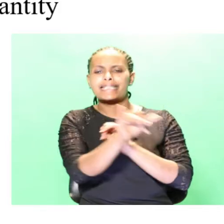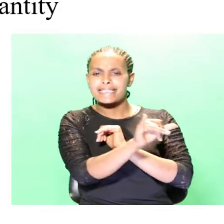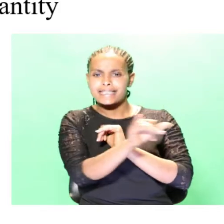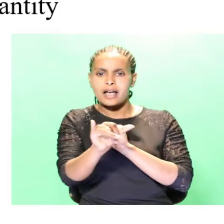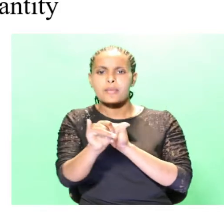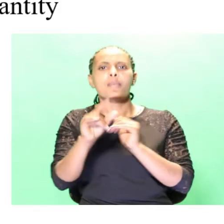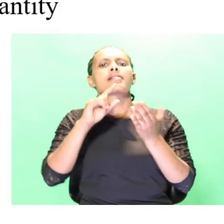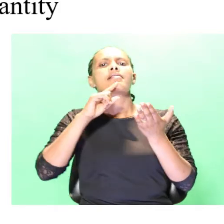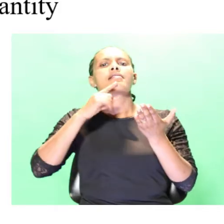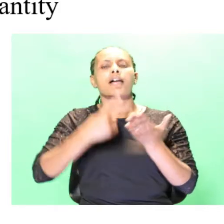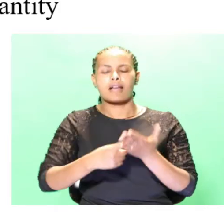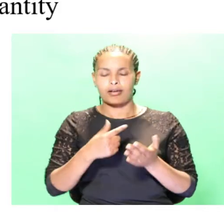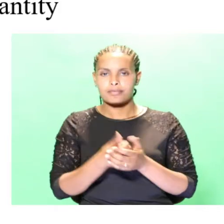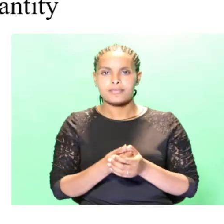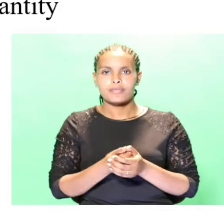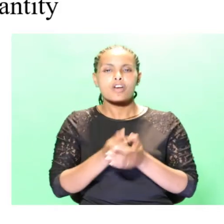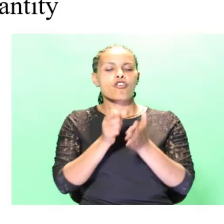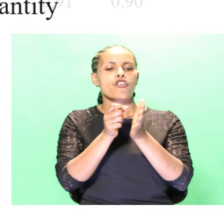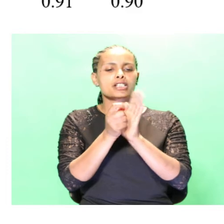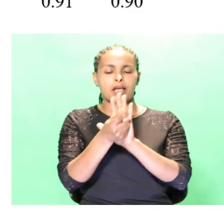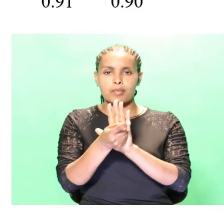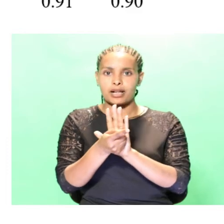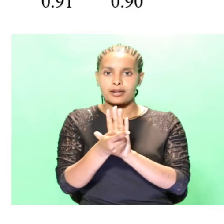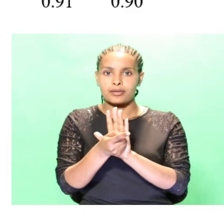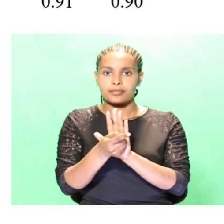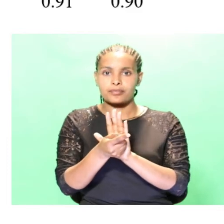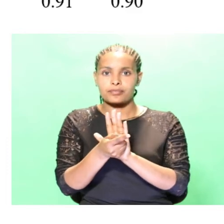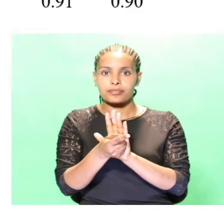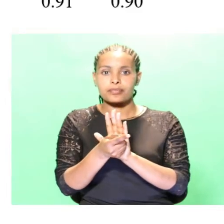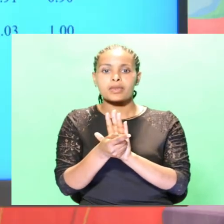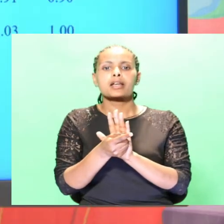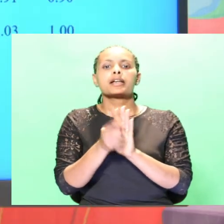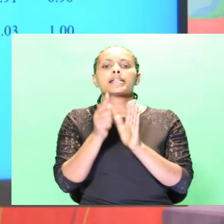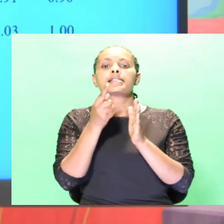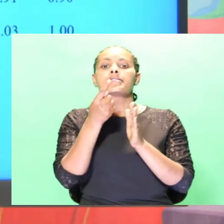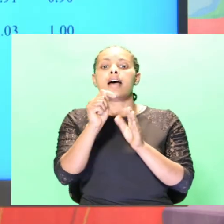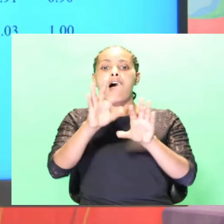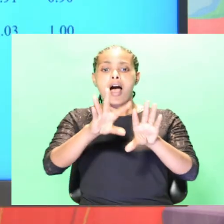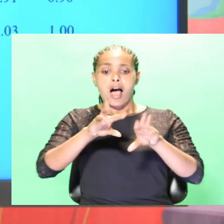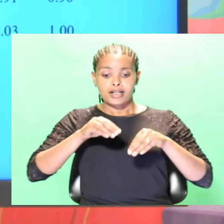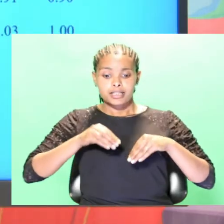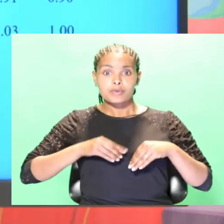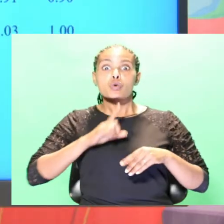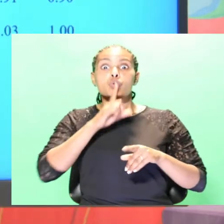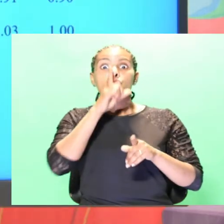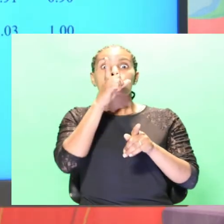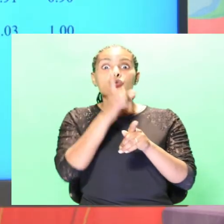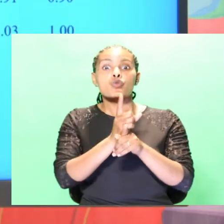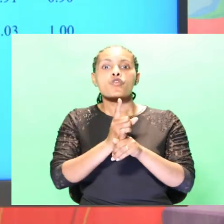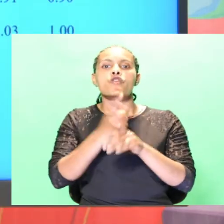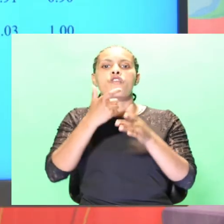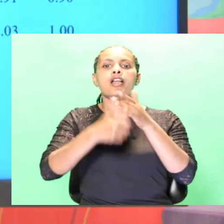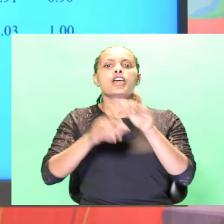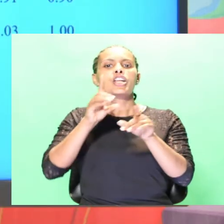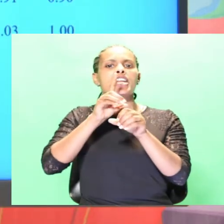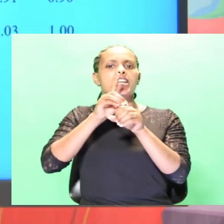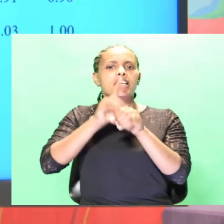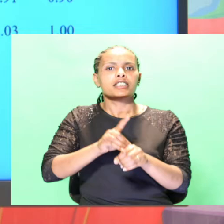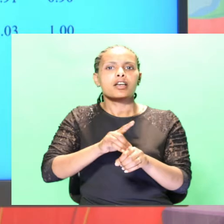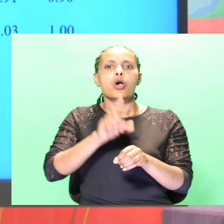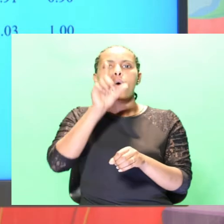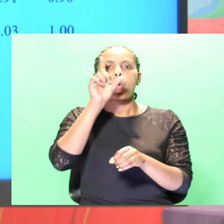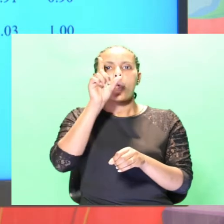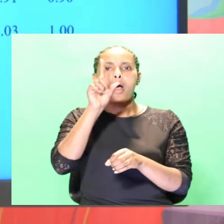same data. For example, the accepted or true value of the density of water is 1 gram